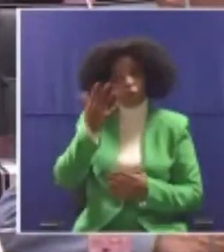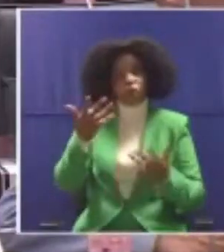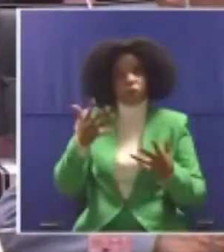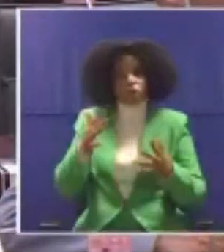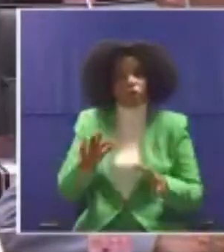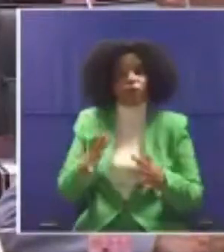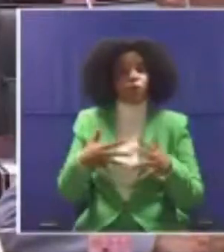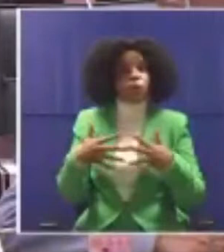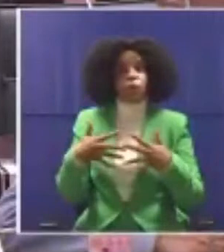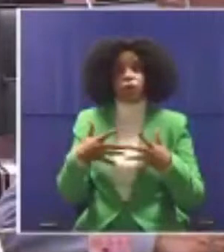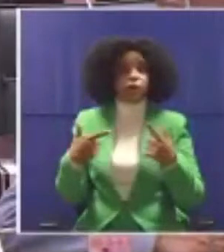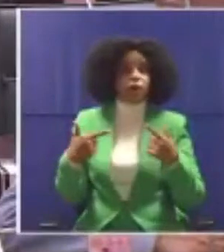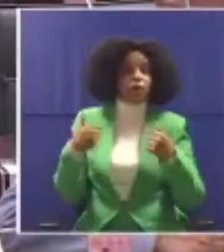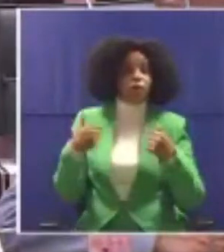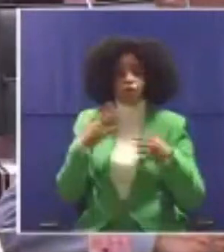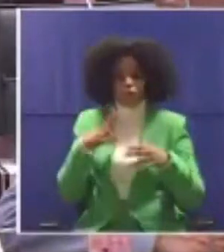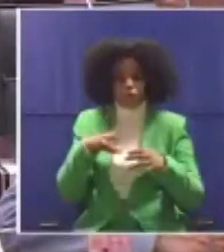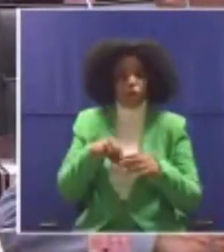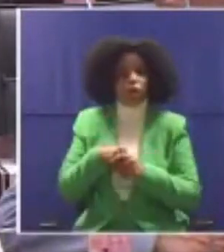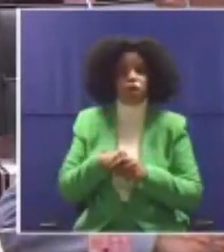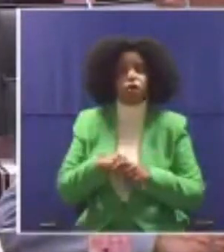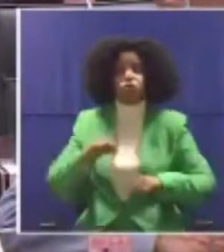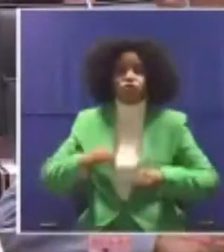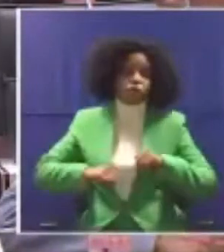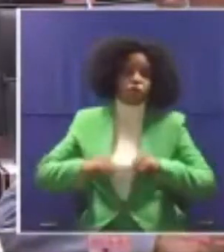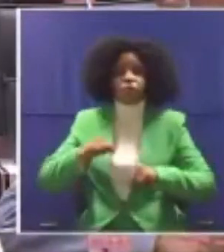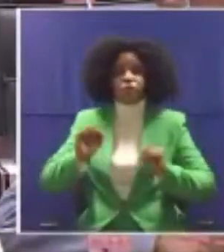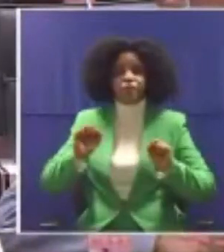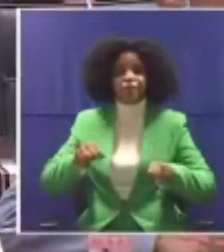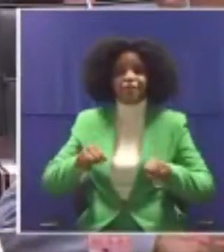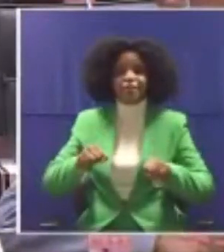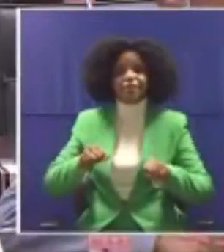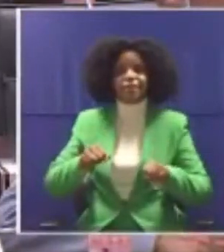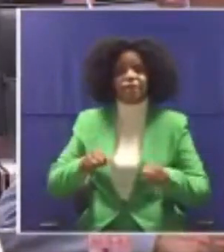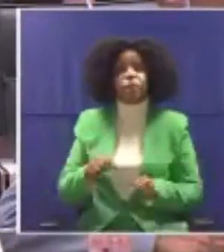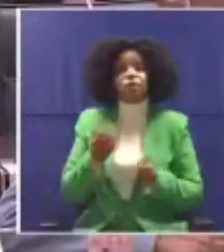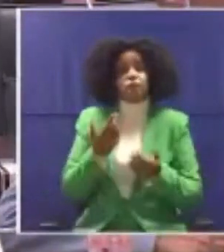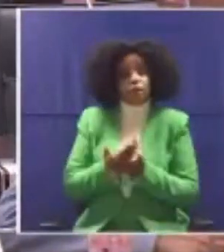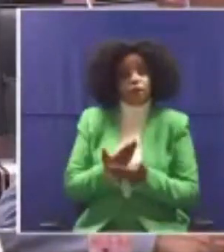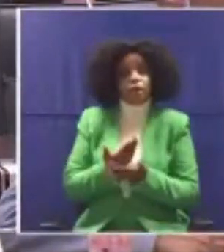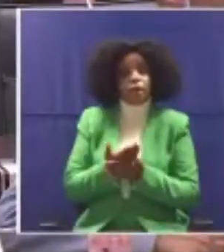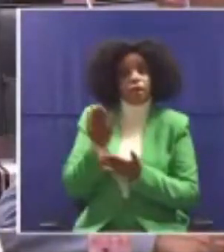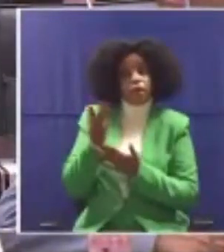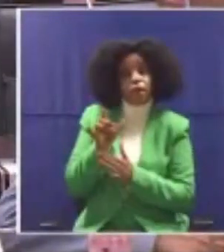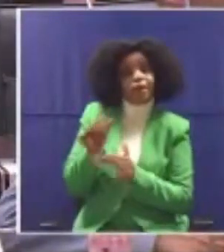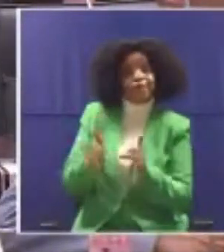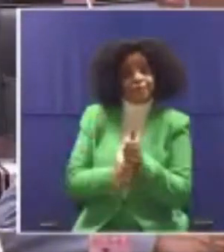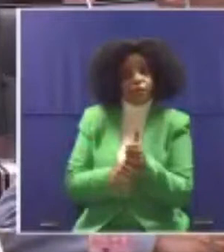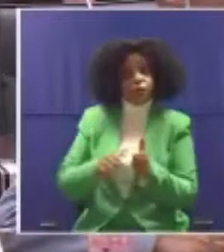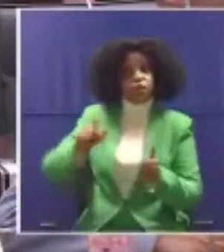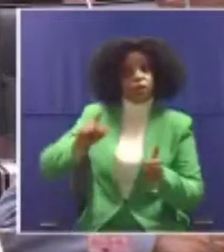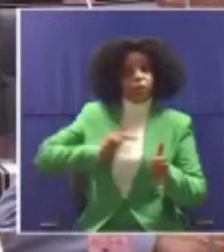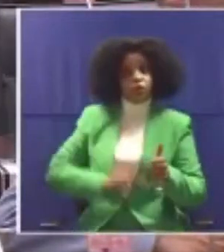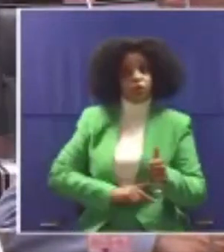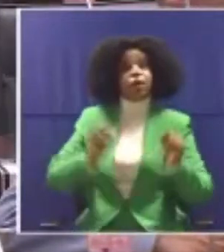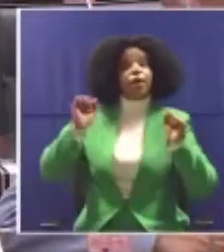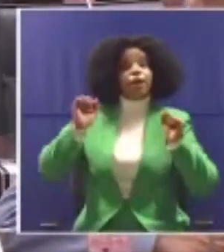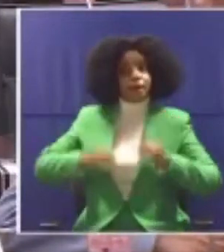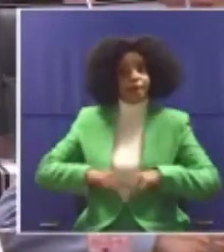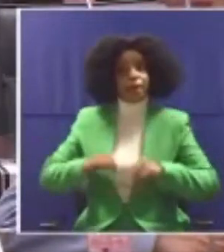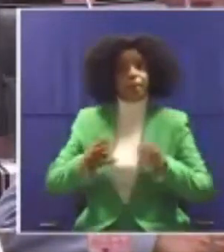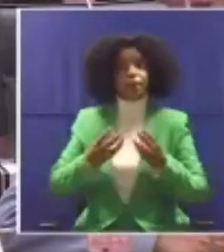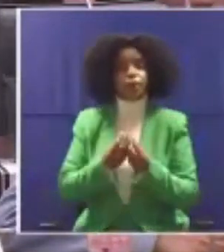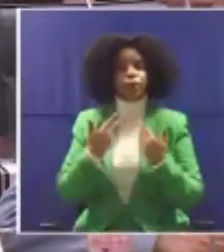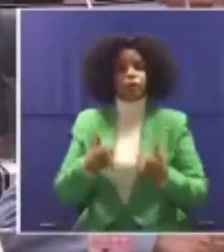wherever we are involved. Yes. Can the Deputy President then agree with me that whatever form of coalition that will